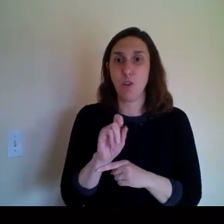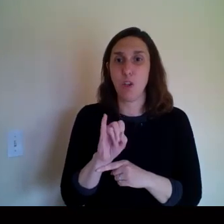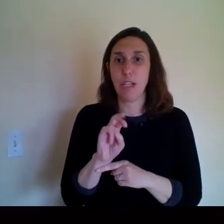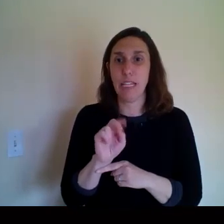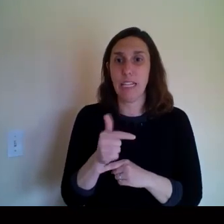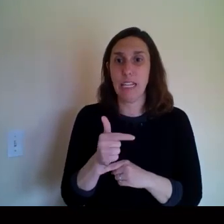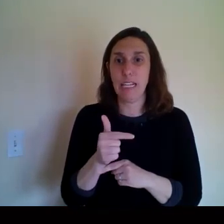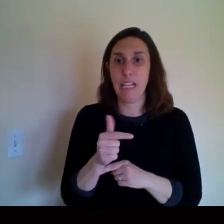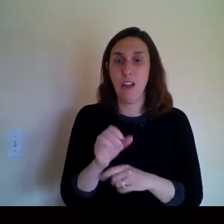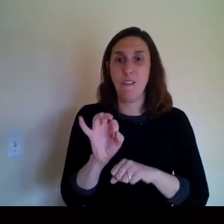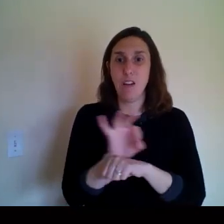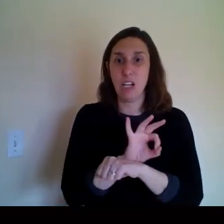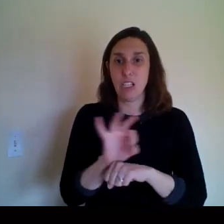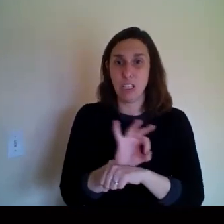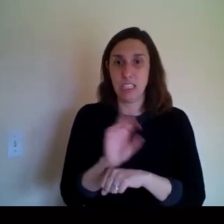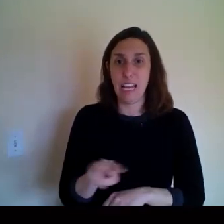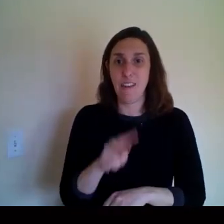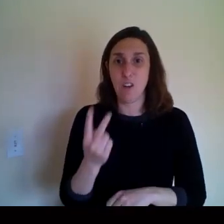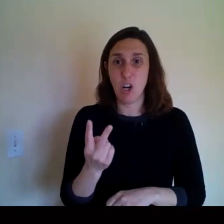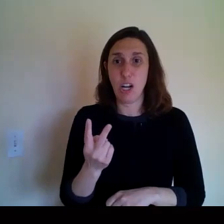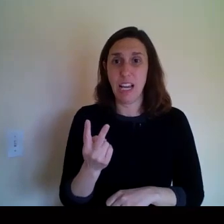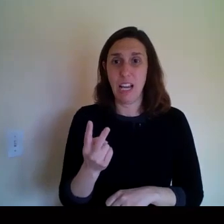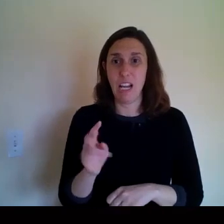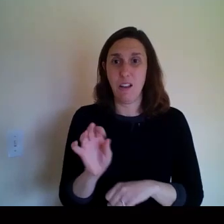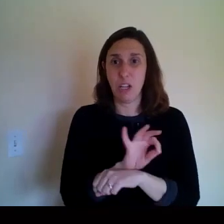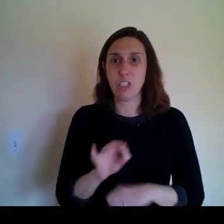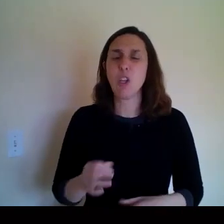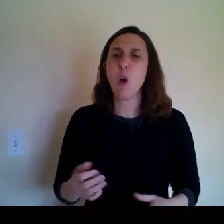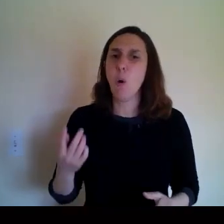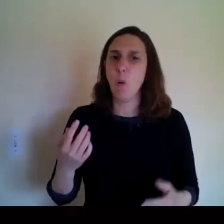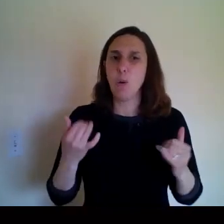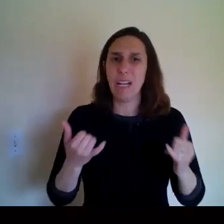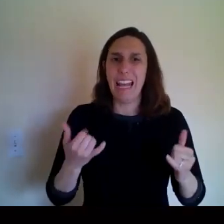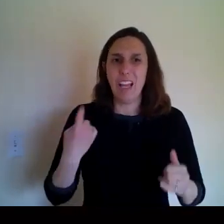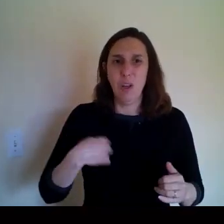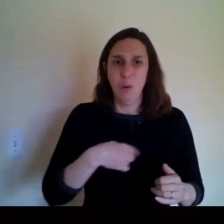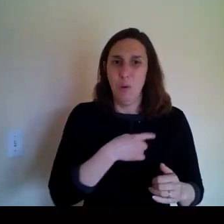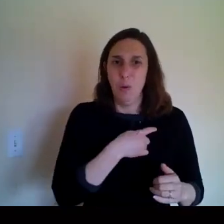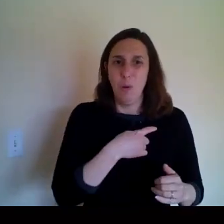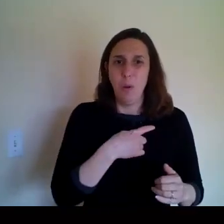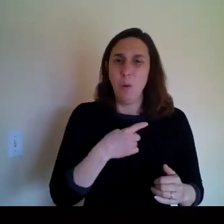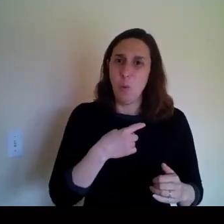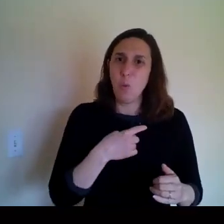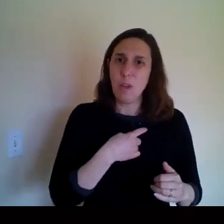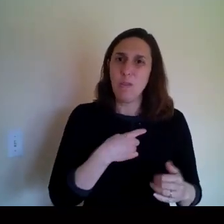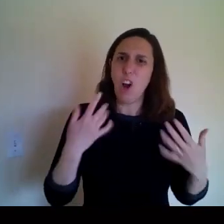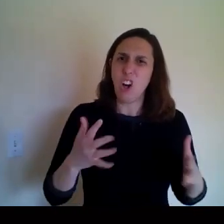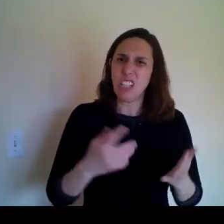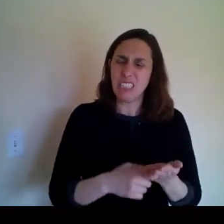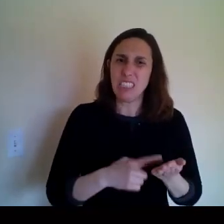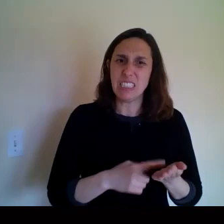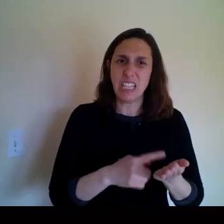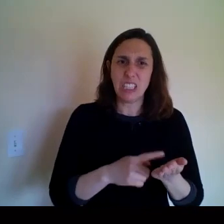And we've done inverting operations, and functions give us